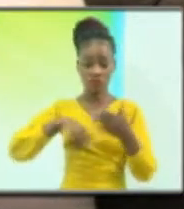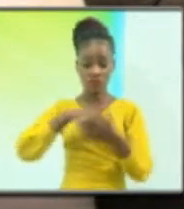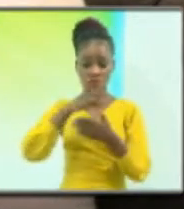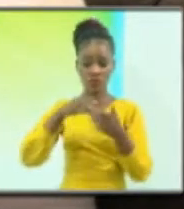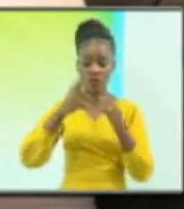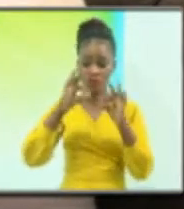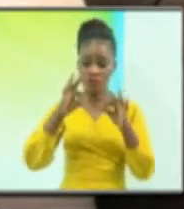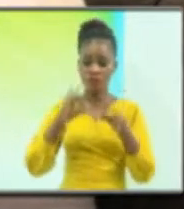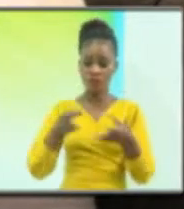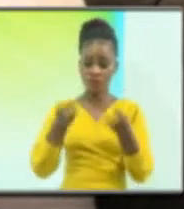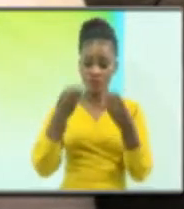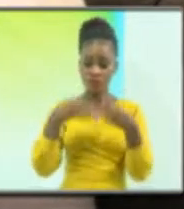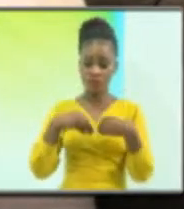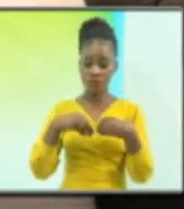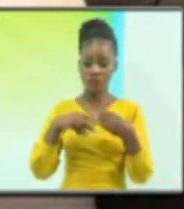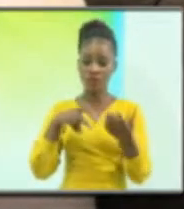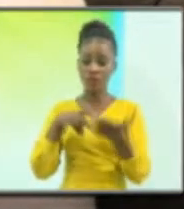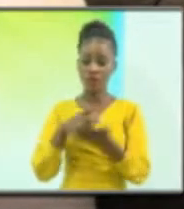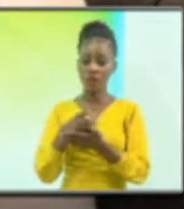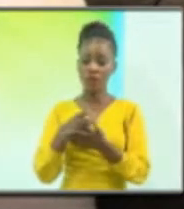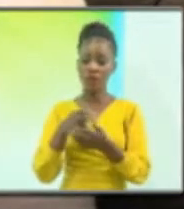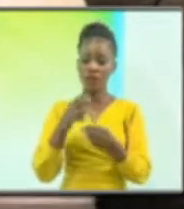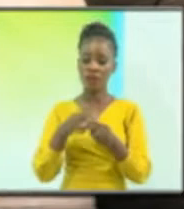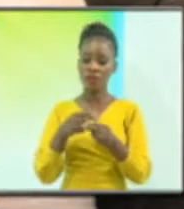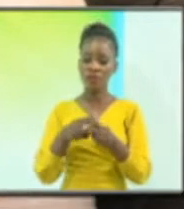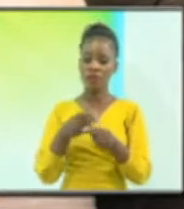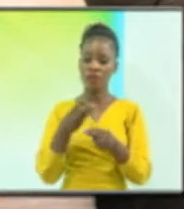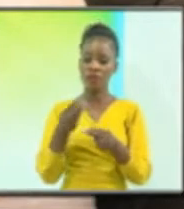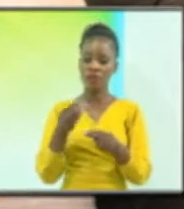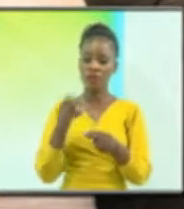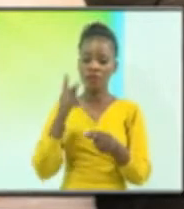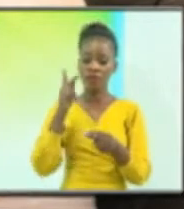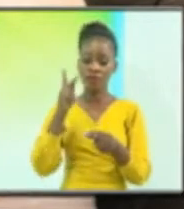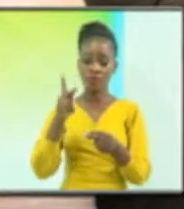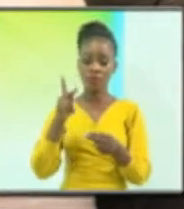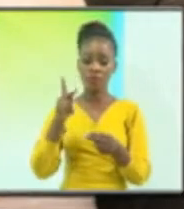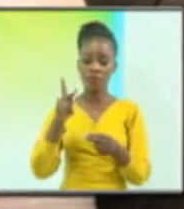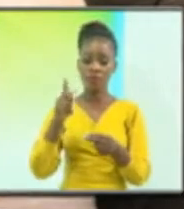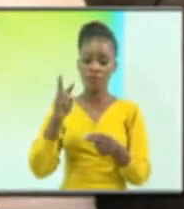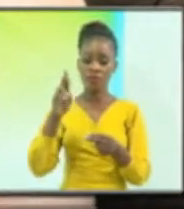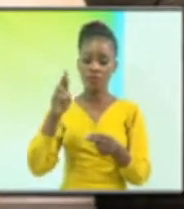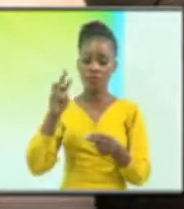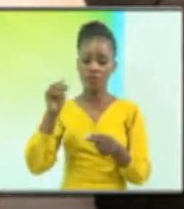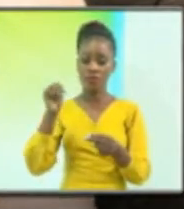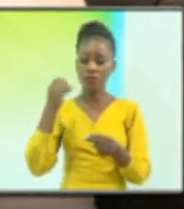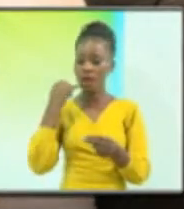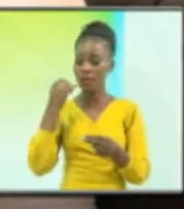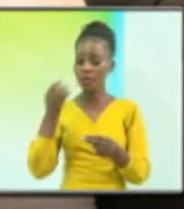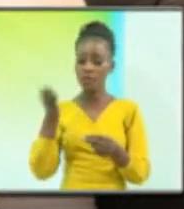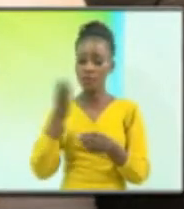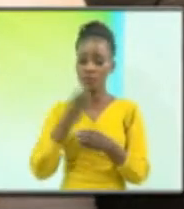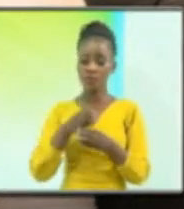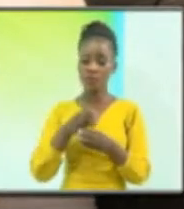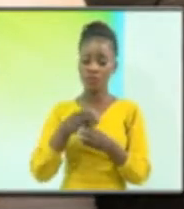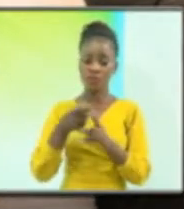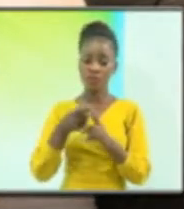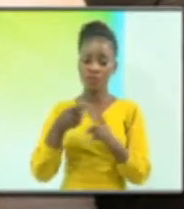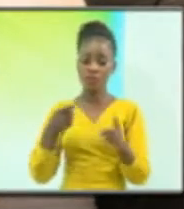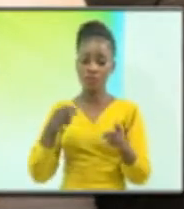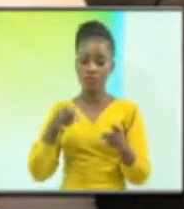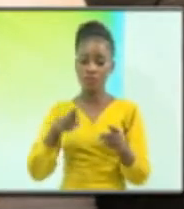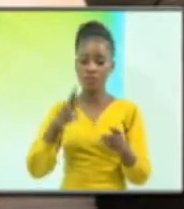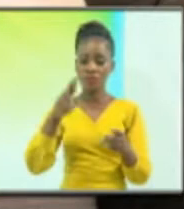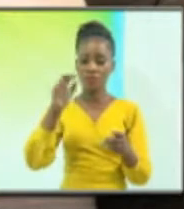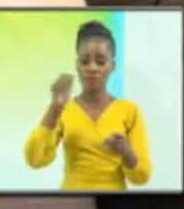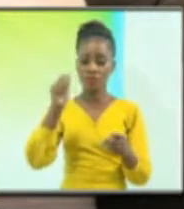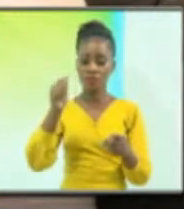system gives you payment reference number. This is PRN generated by our system, but from URA. So